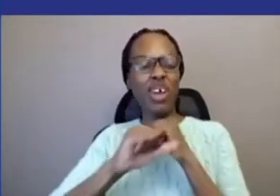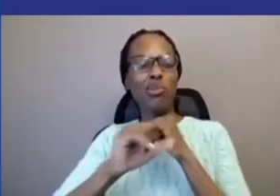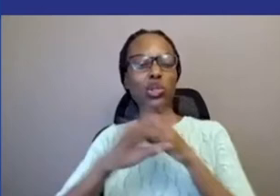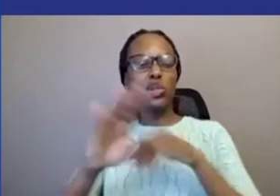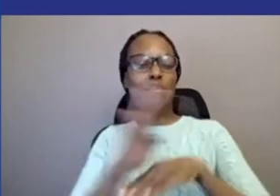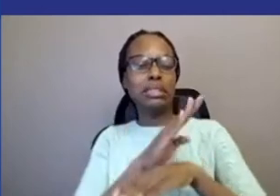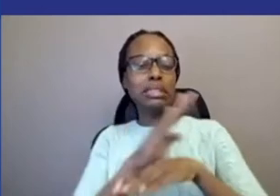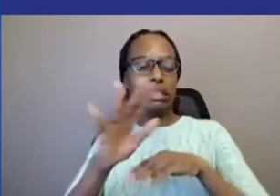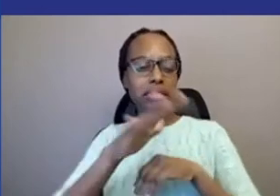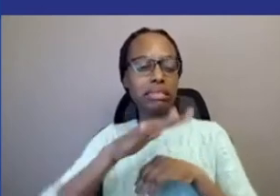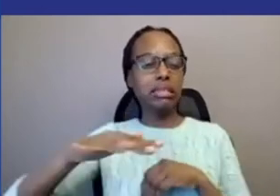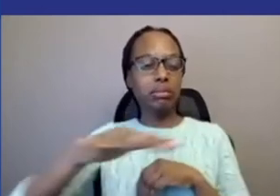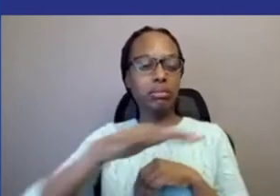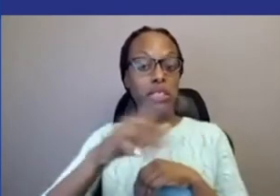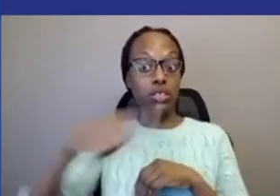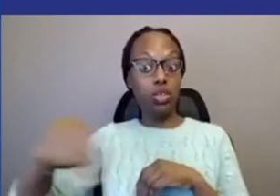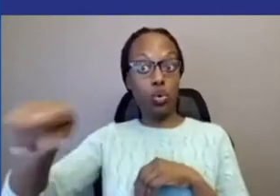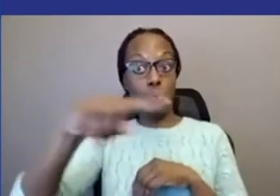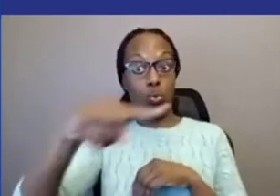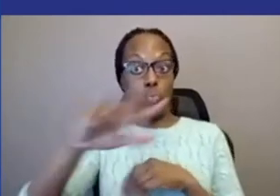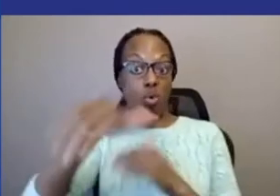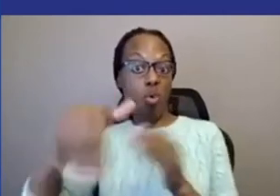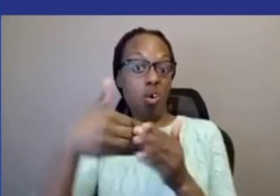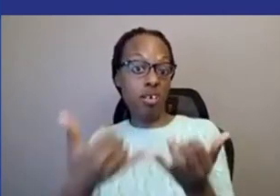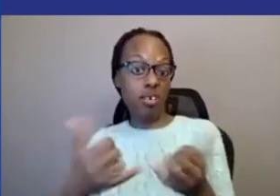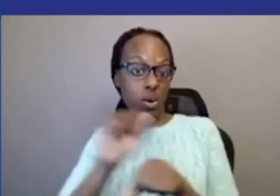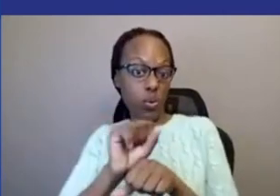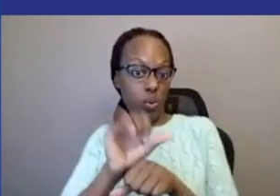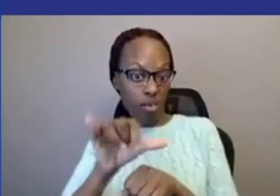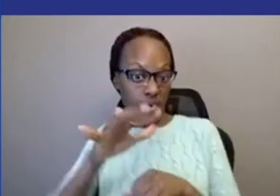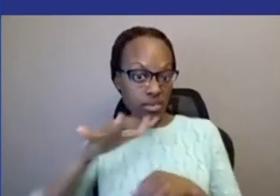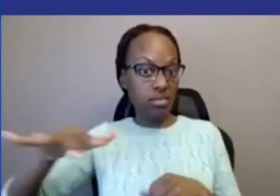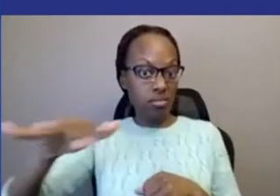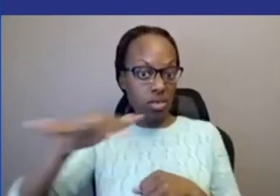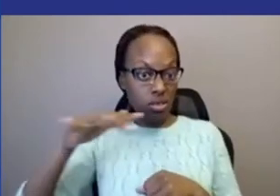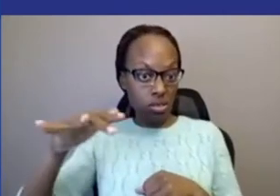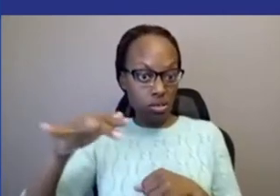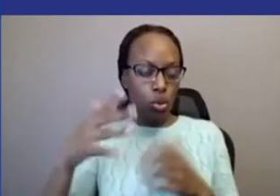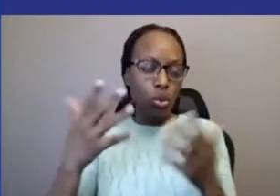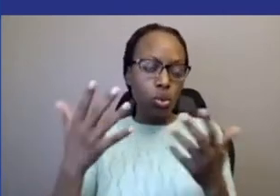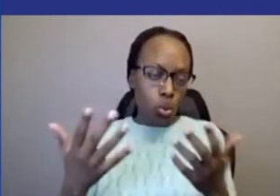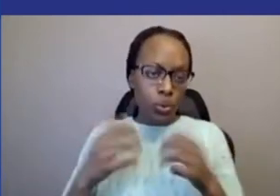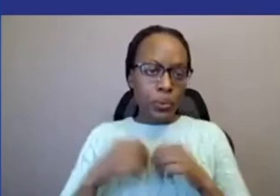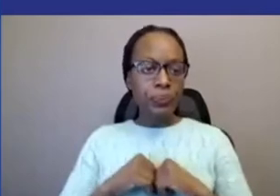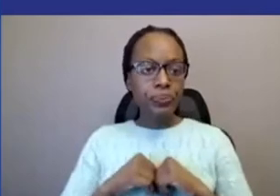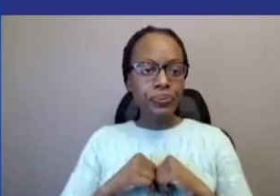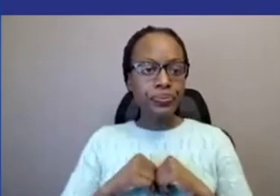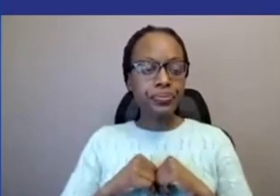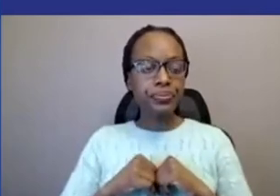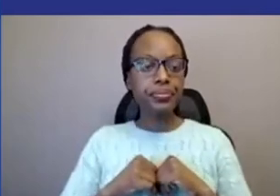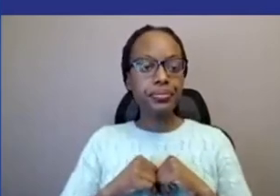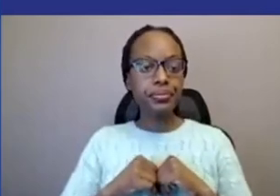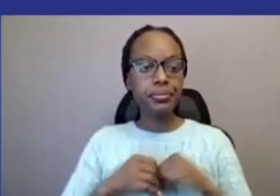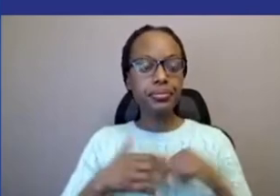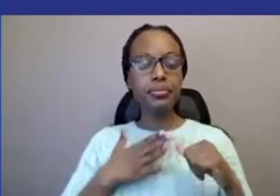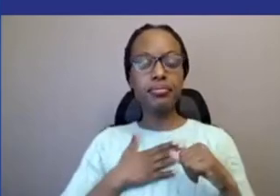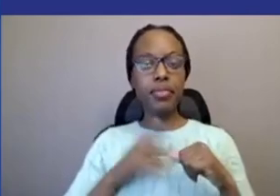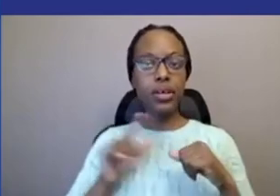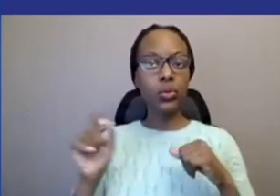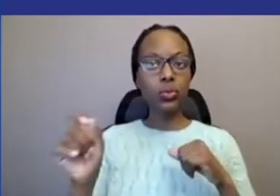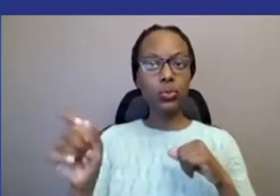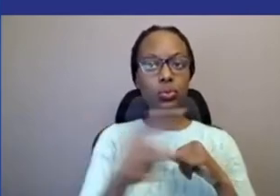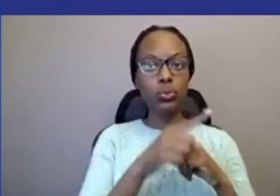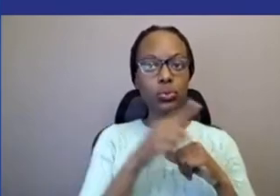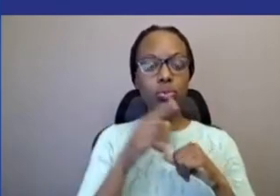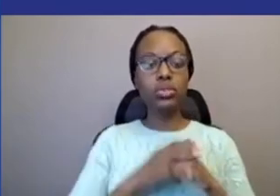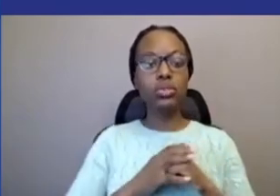you are now all working in, I guess, you know, my question would be, if you're talking